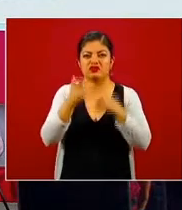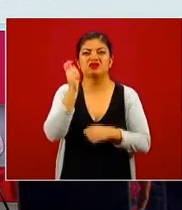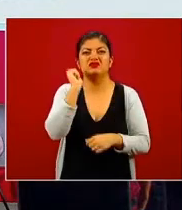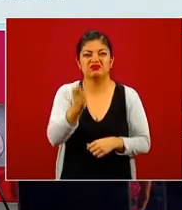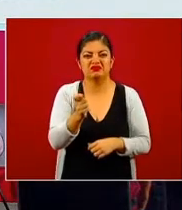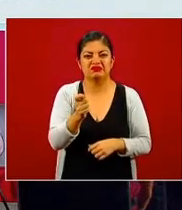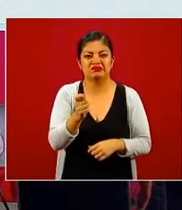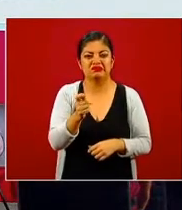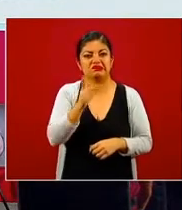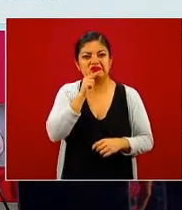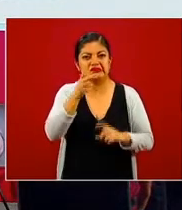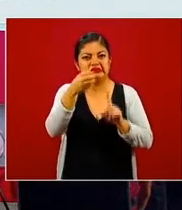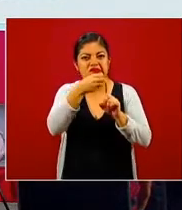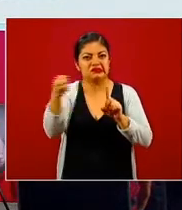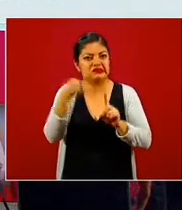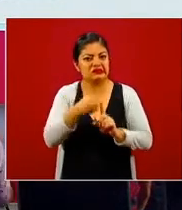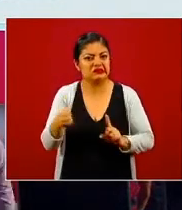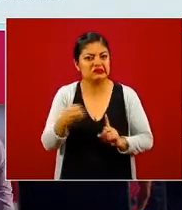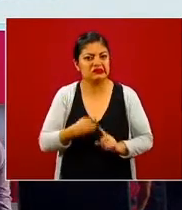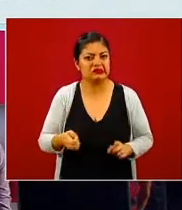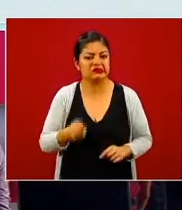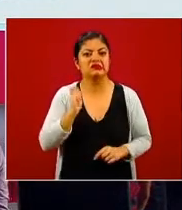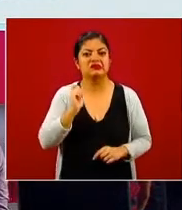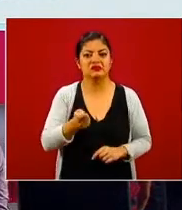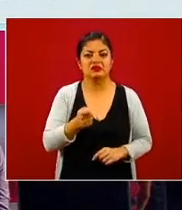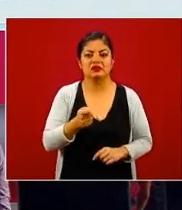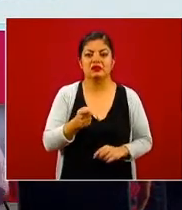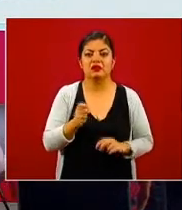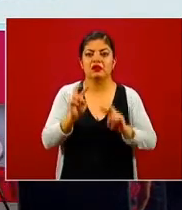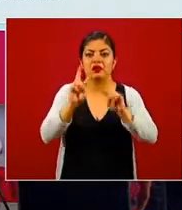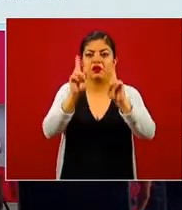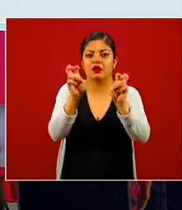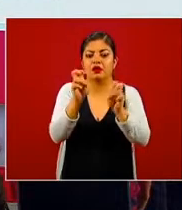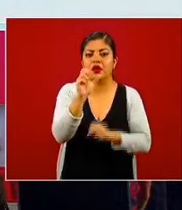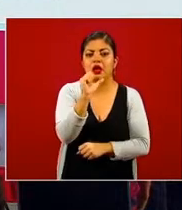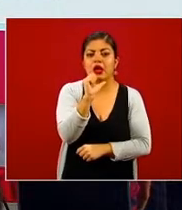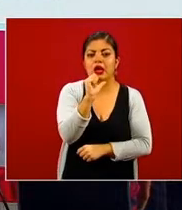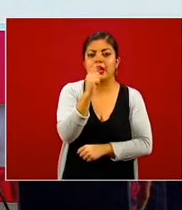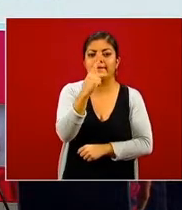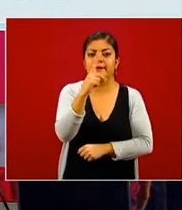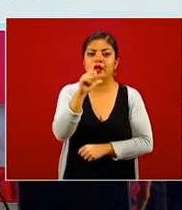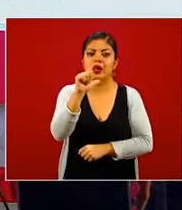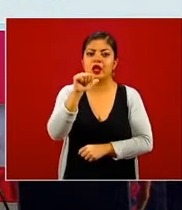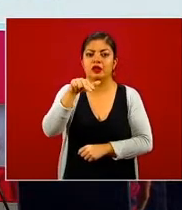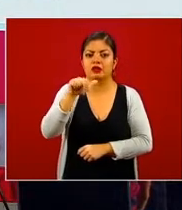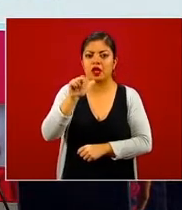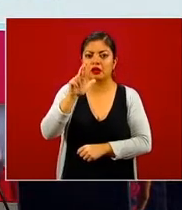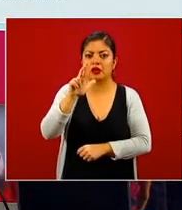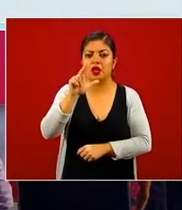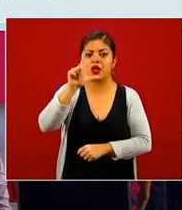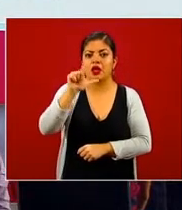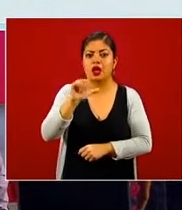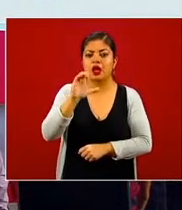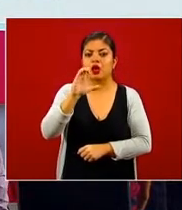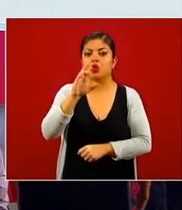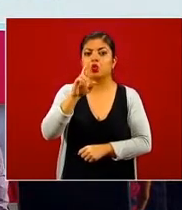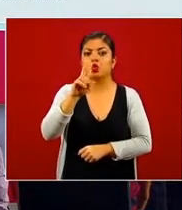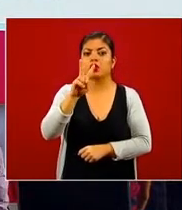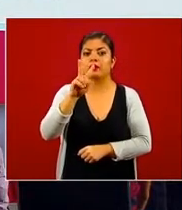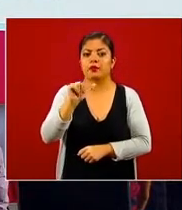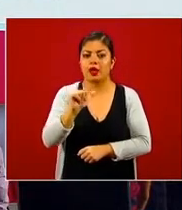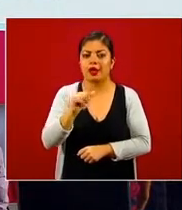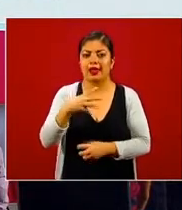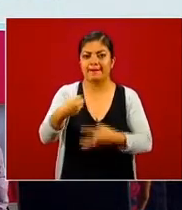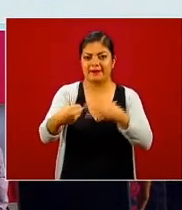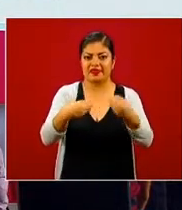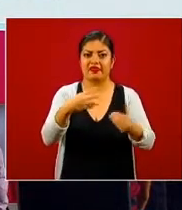people. But some people are confused about the terminology that we're using. For example, when we use this expression to flatten